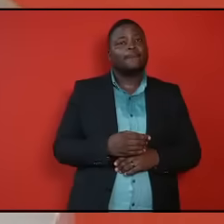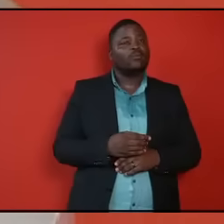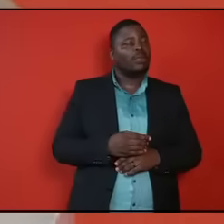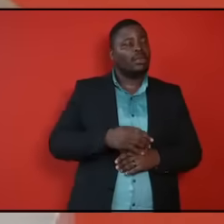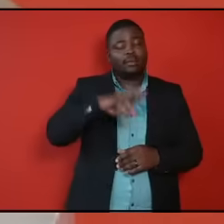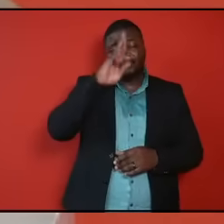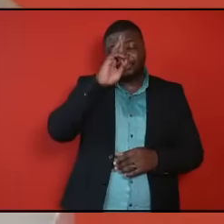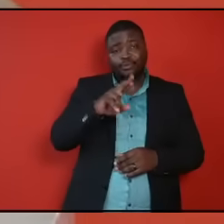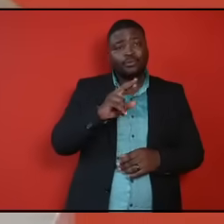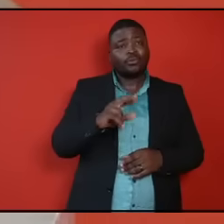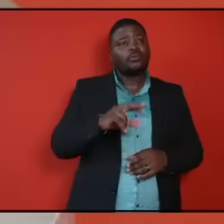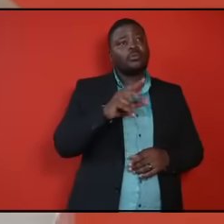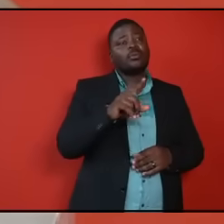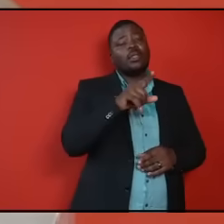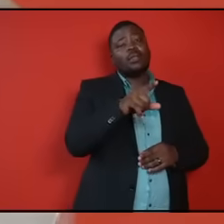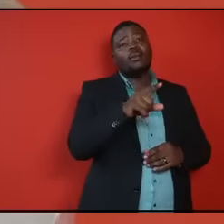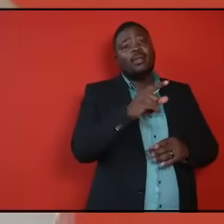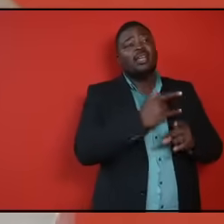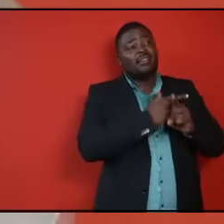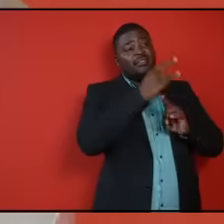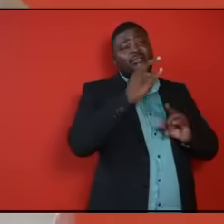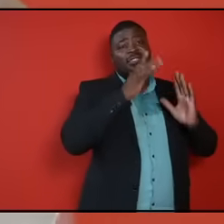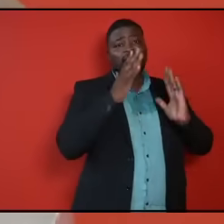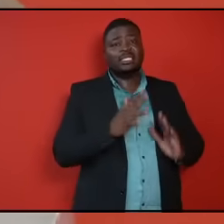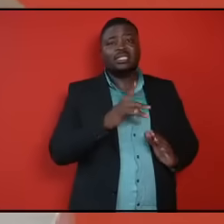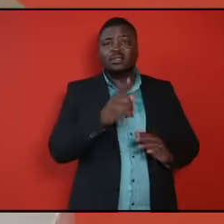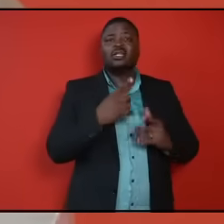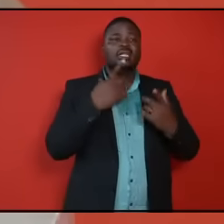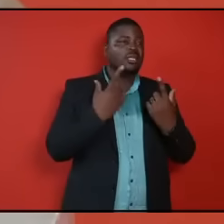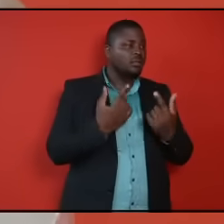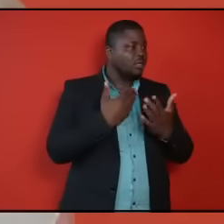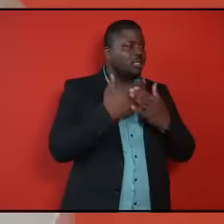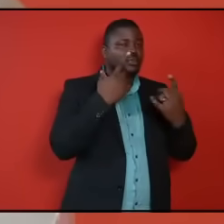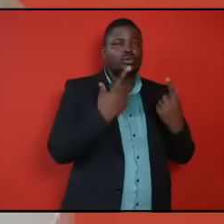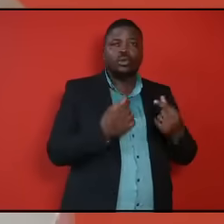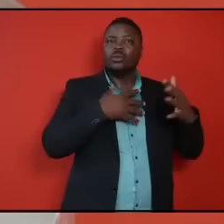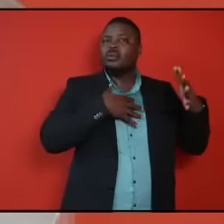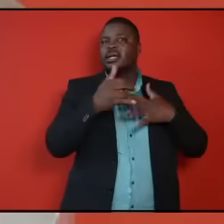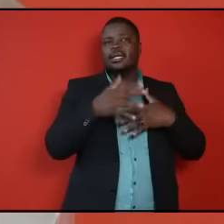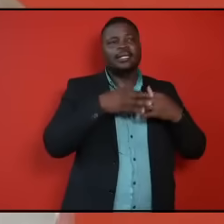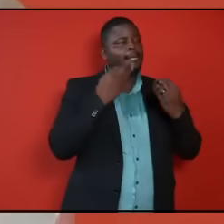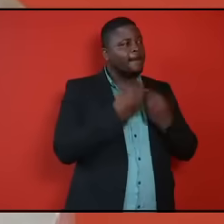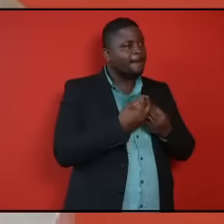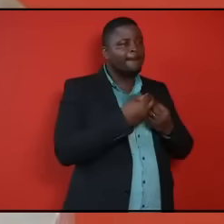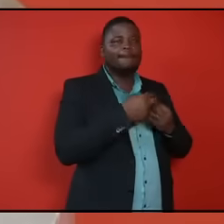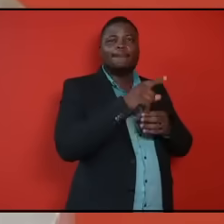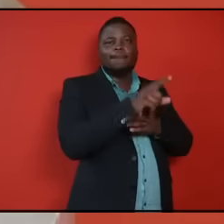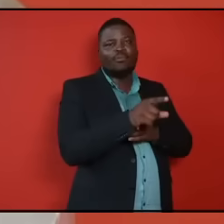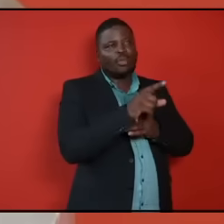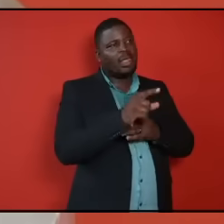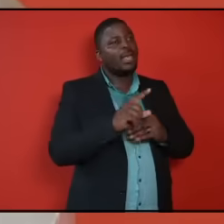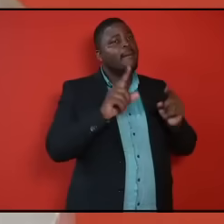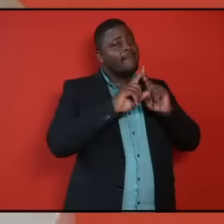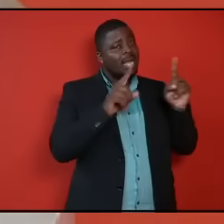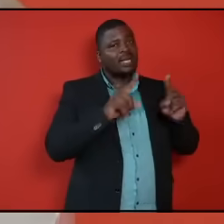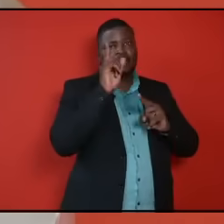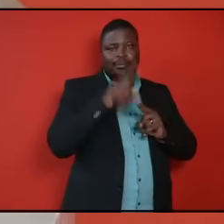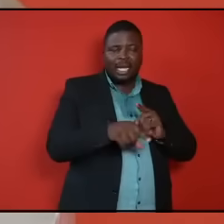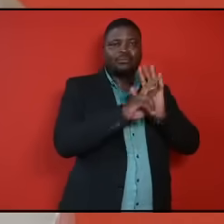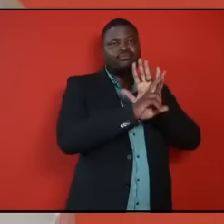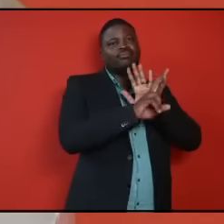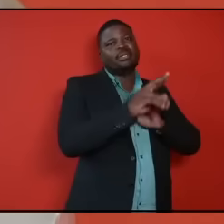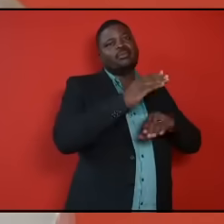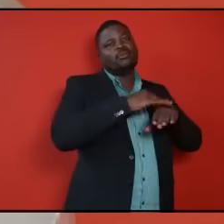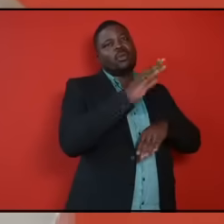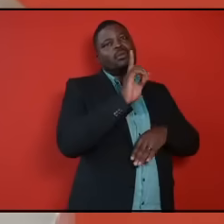ranting and complaints and all of that. At the end of the day, numbers should speak. We said